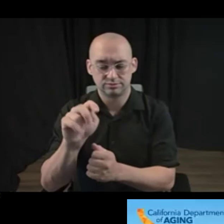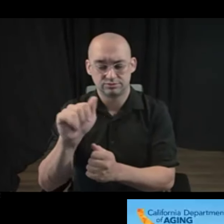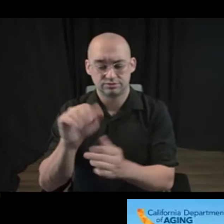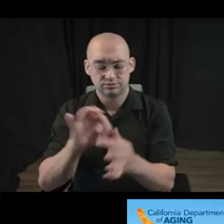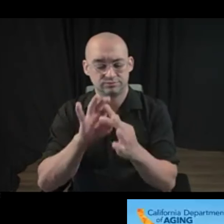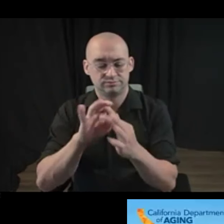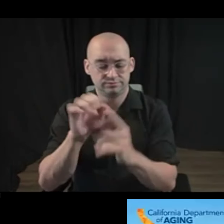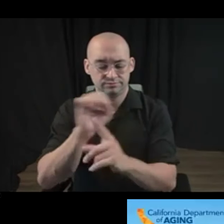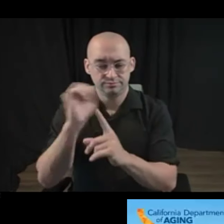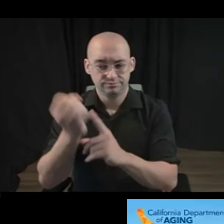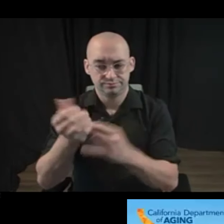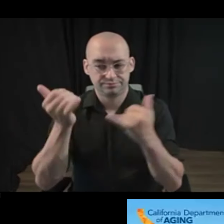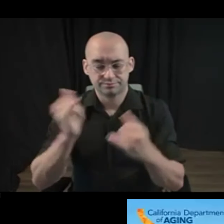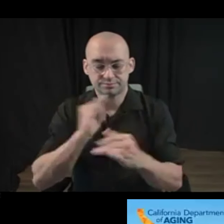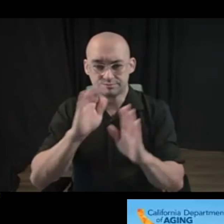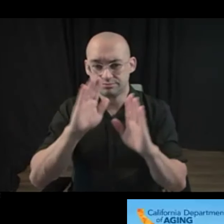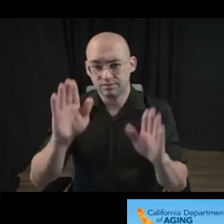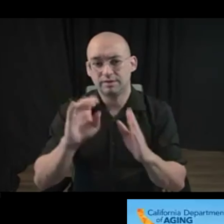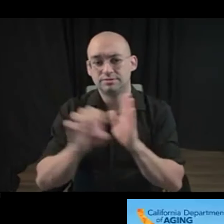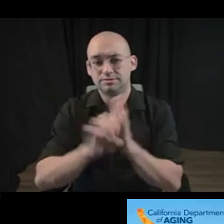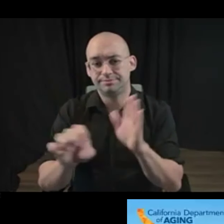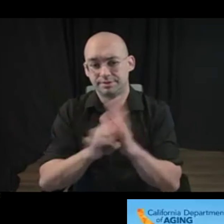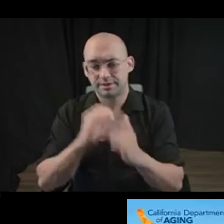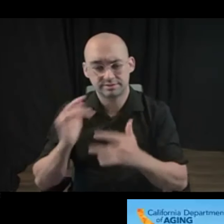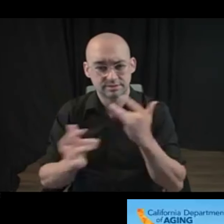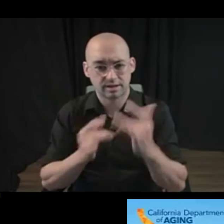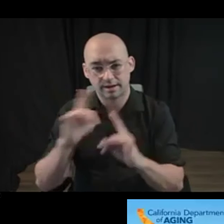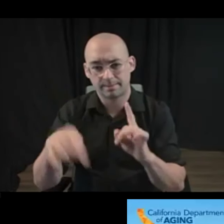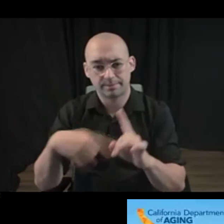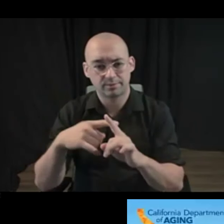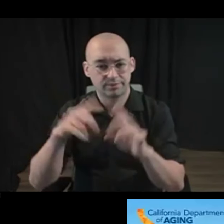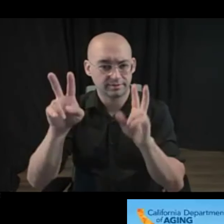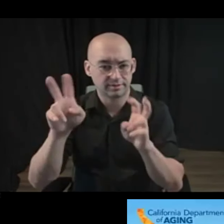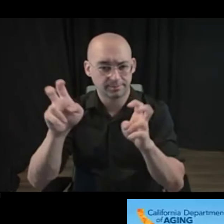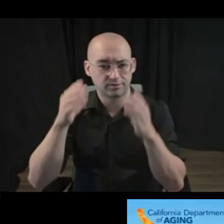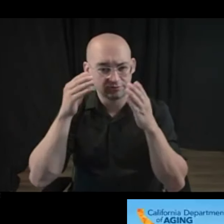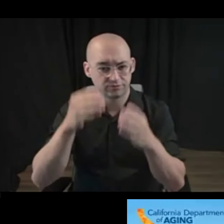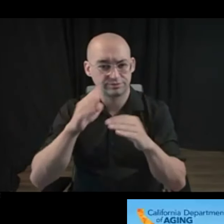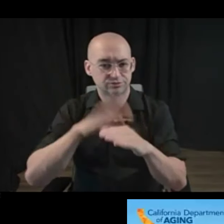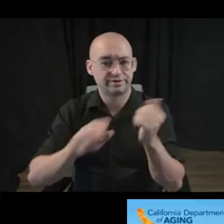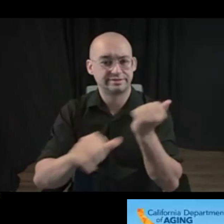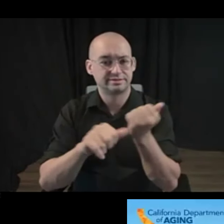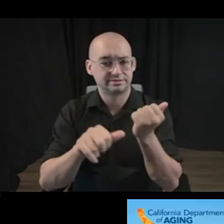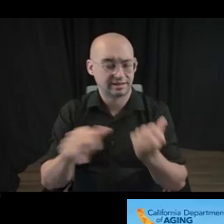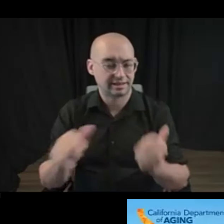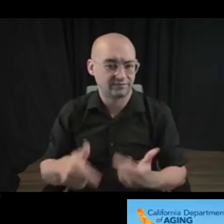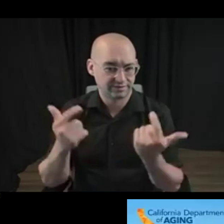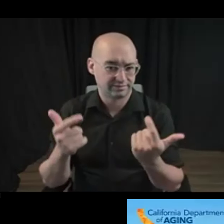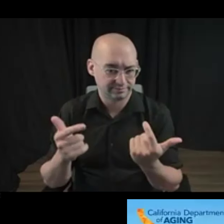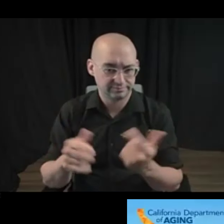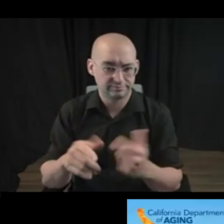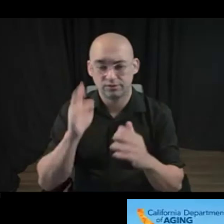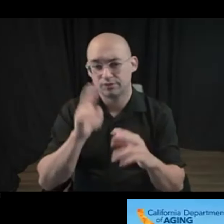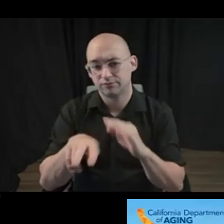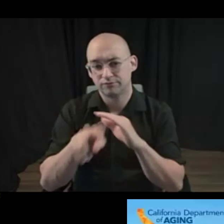is a great example. I'm really excited about our topic, focusing on assisted living, and I'm looking forward to hearing from our